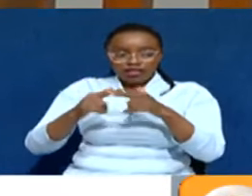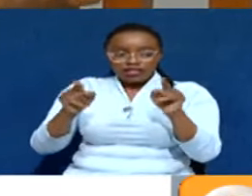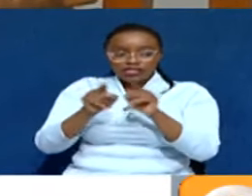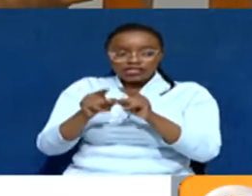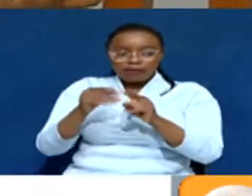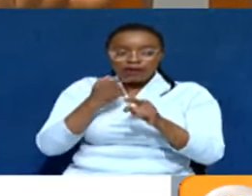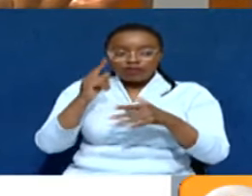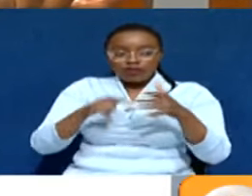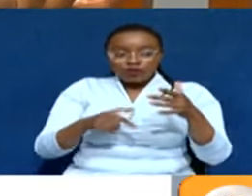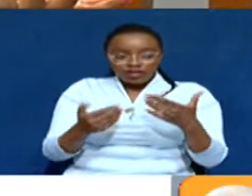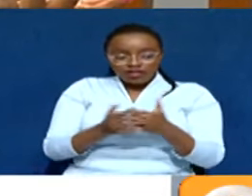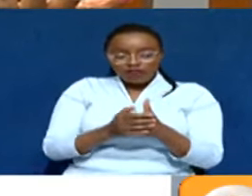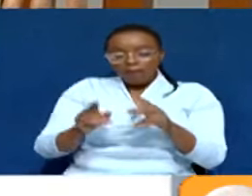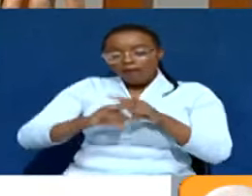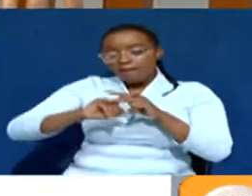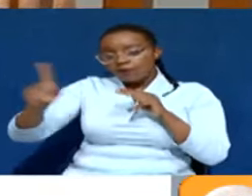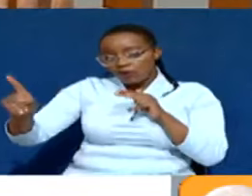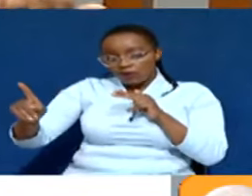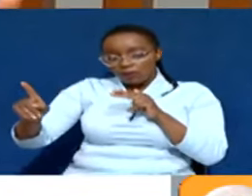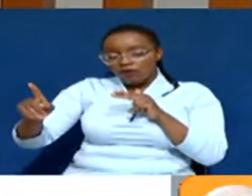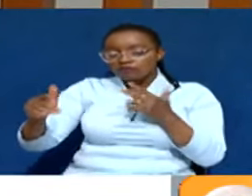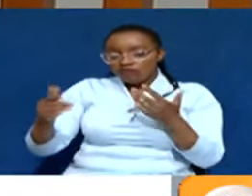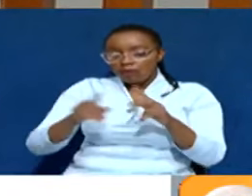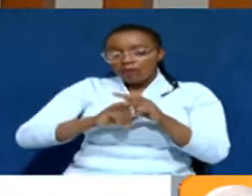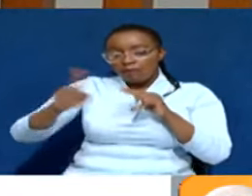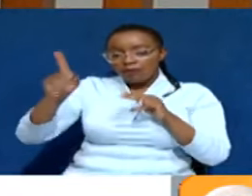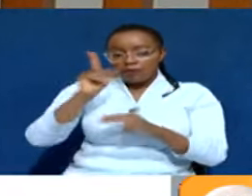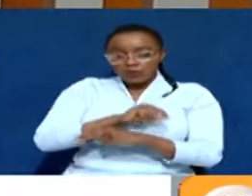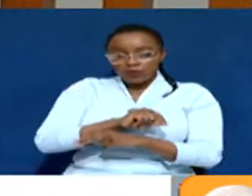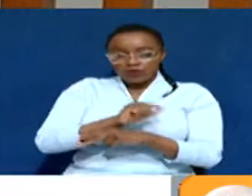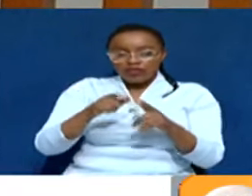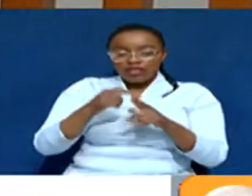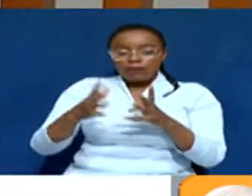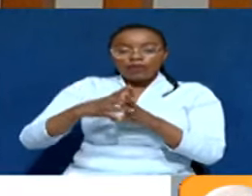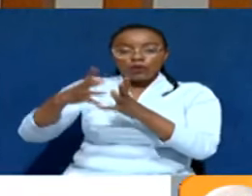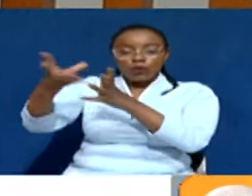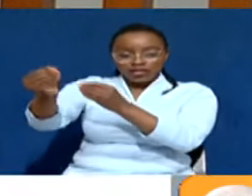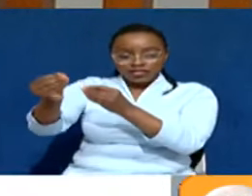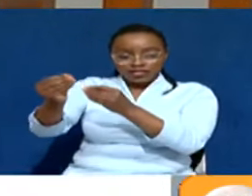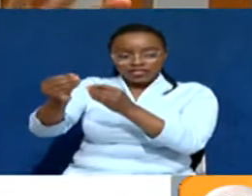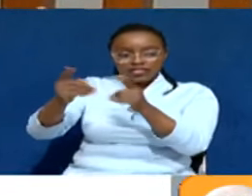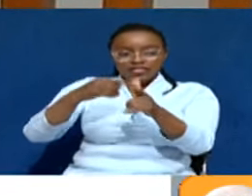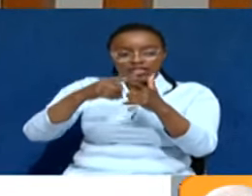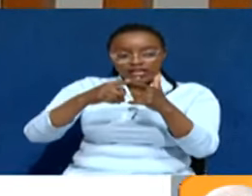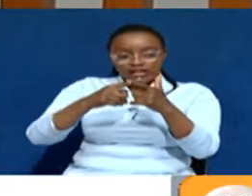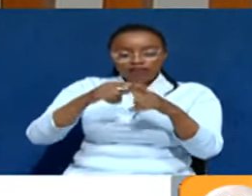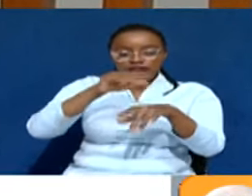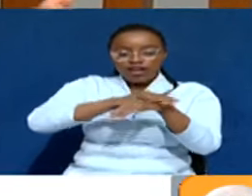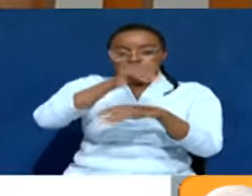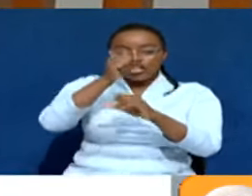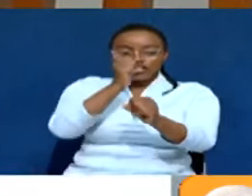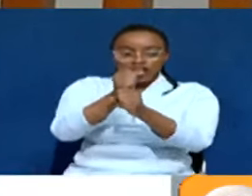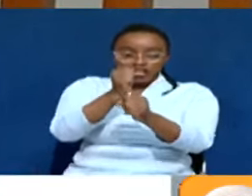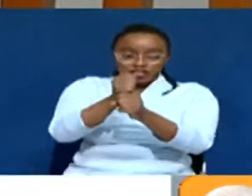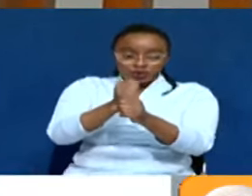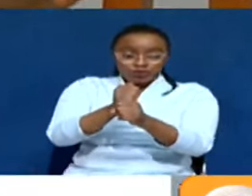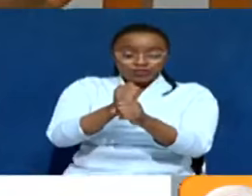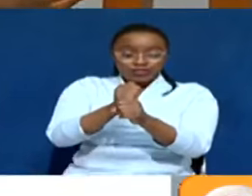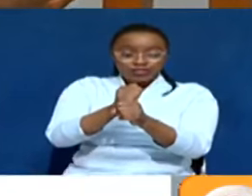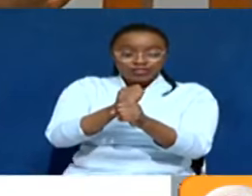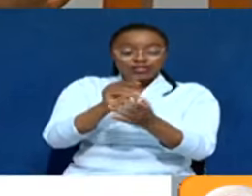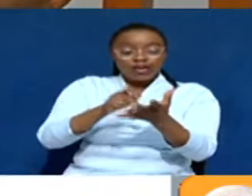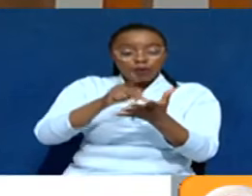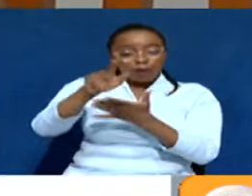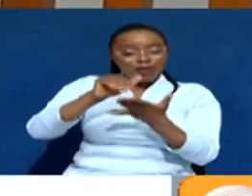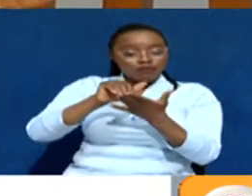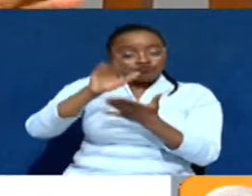it a maybe run away. I did that, so I went outside. I got another job. It was paying